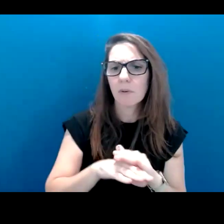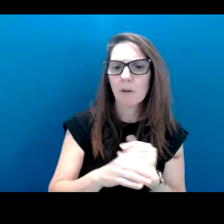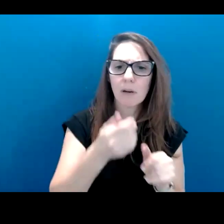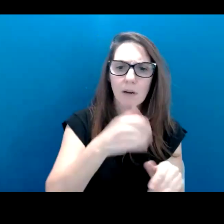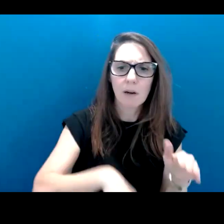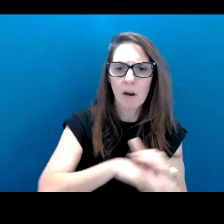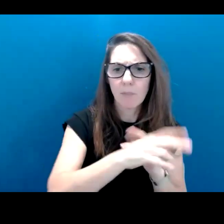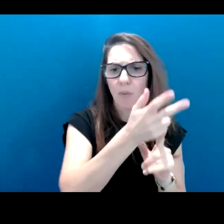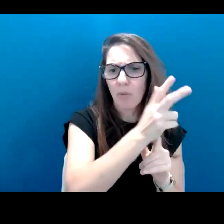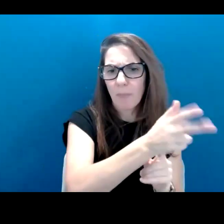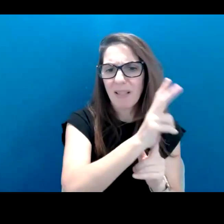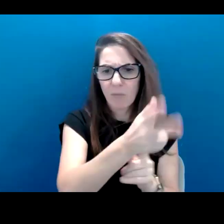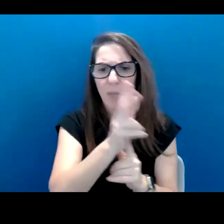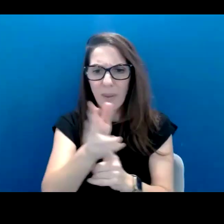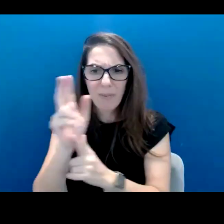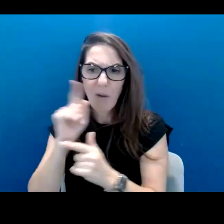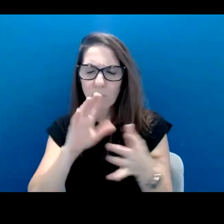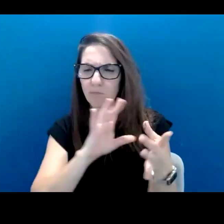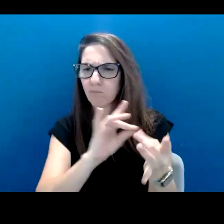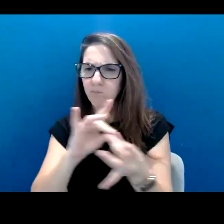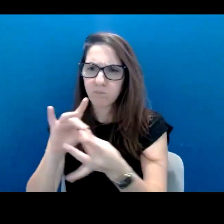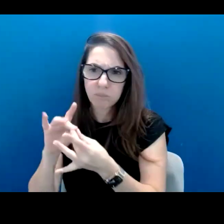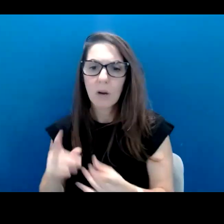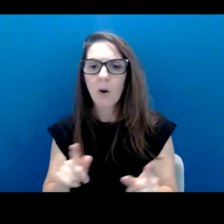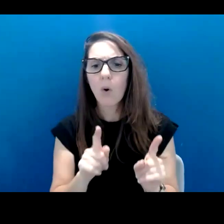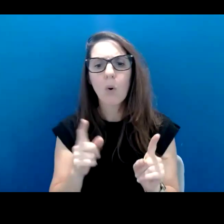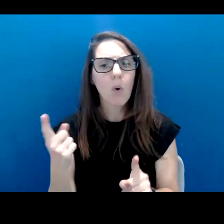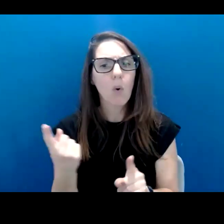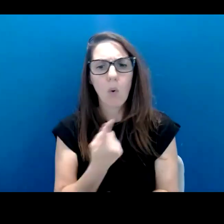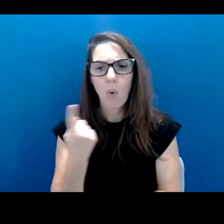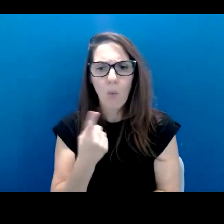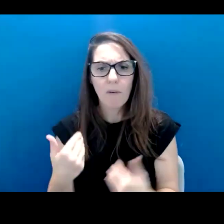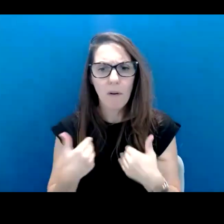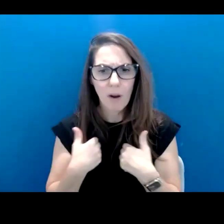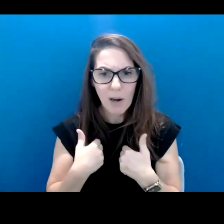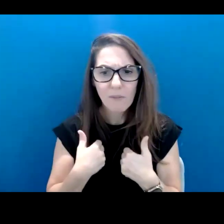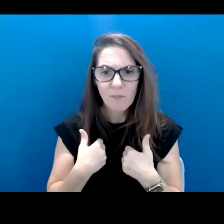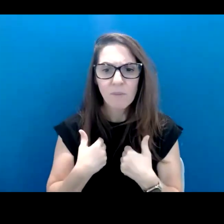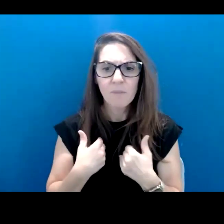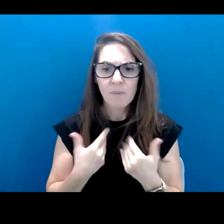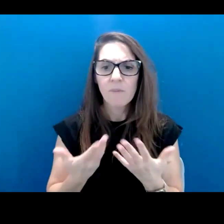oral comment. There's always the opportunity for the public to submit written comments to